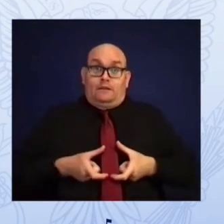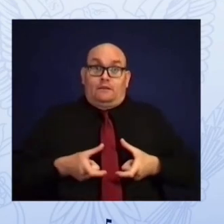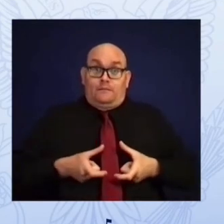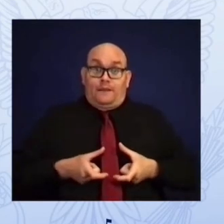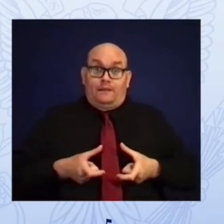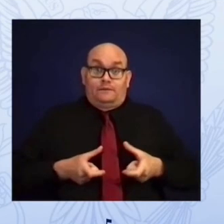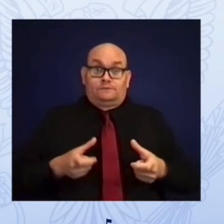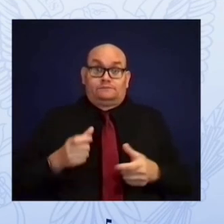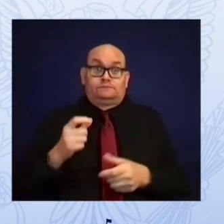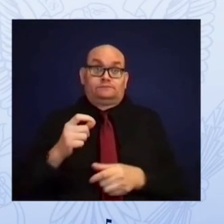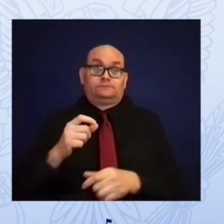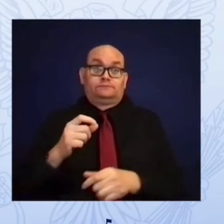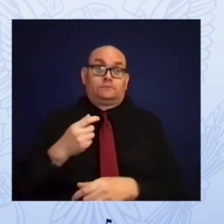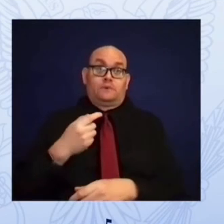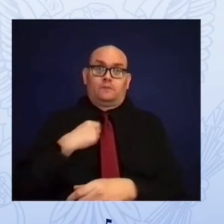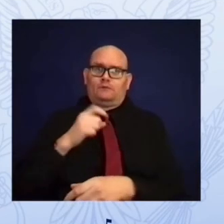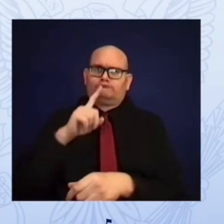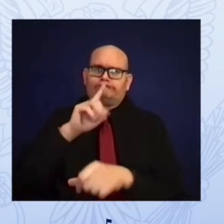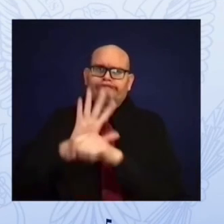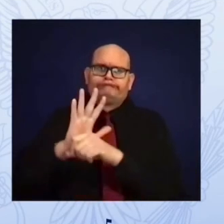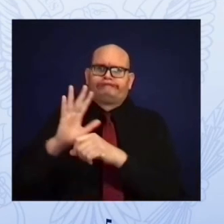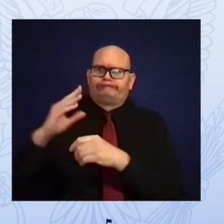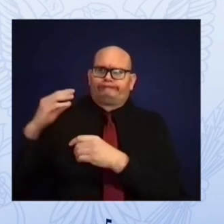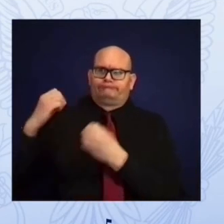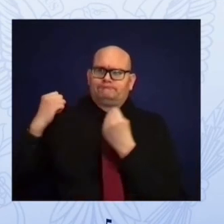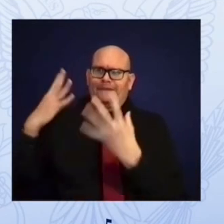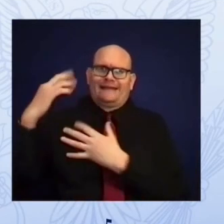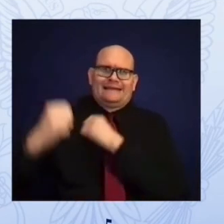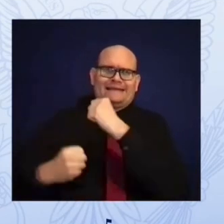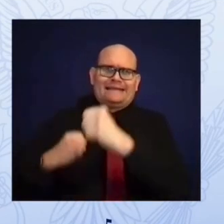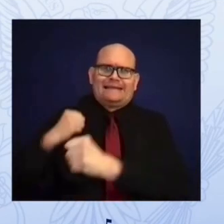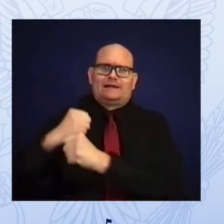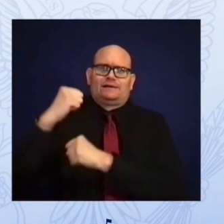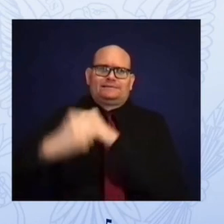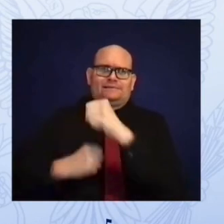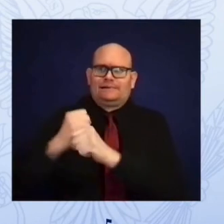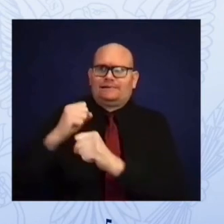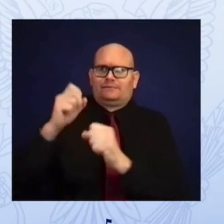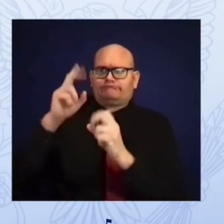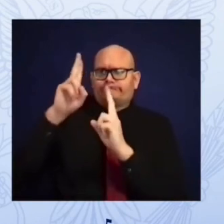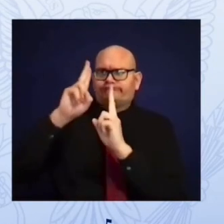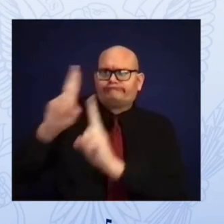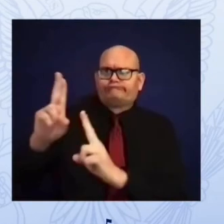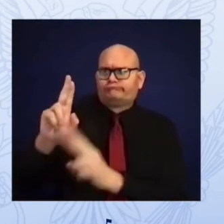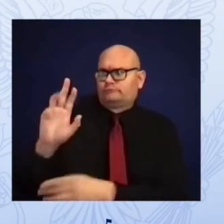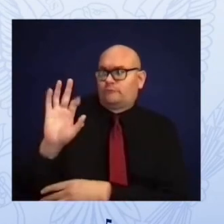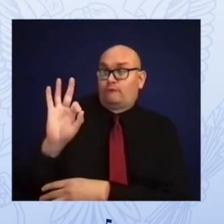Would our board members and former board members please stand? Be recognized.